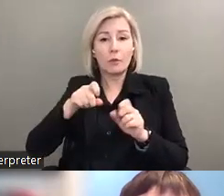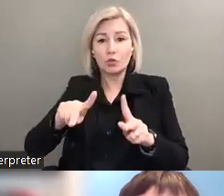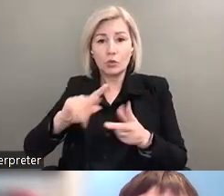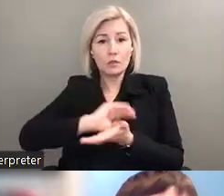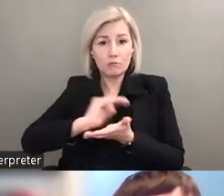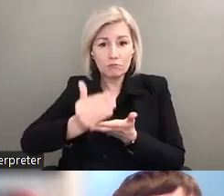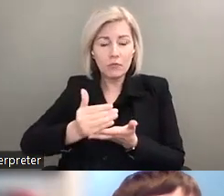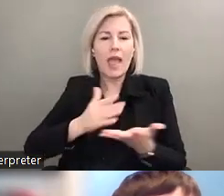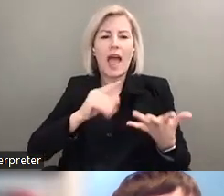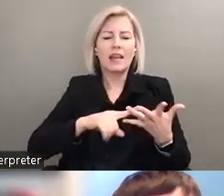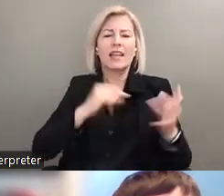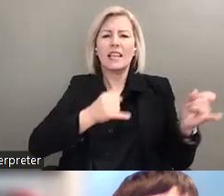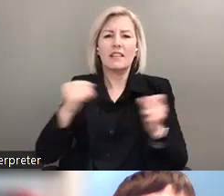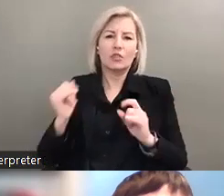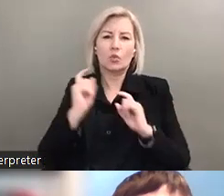individual donations.